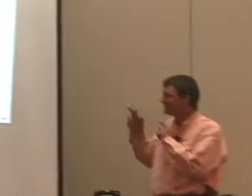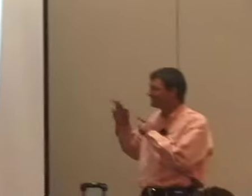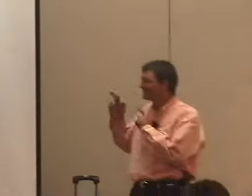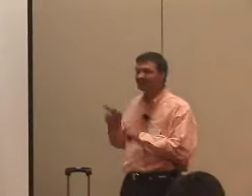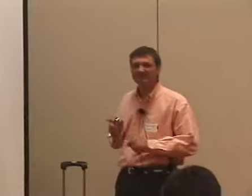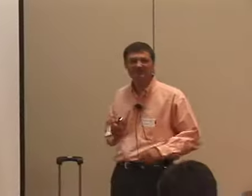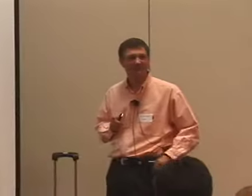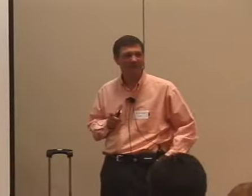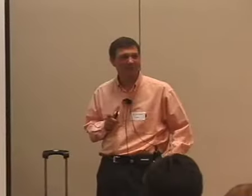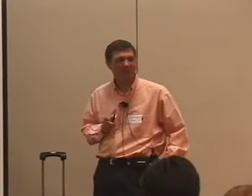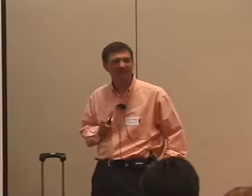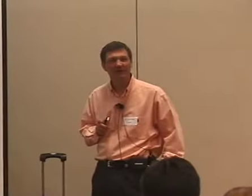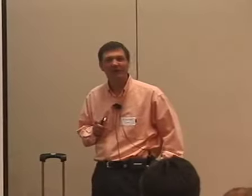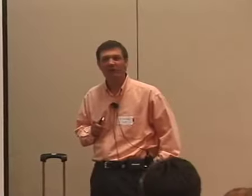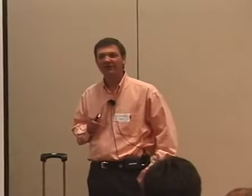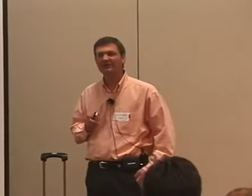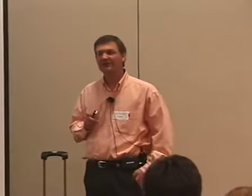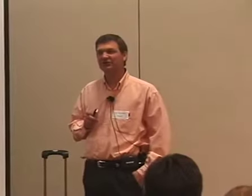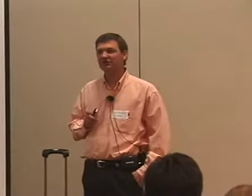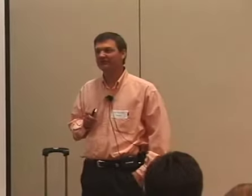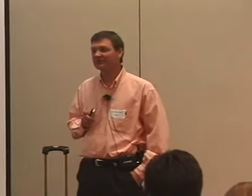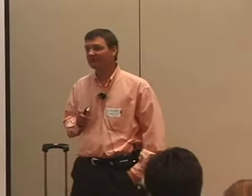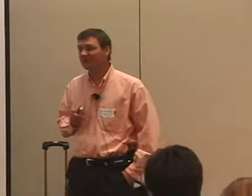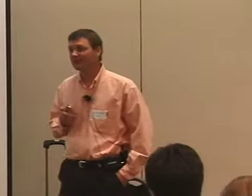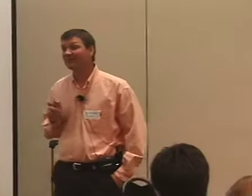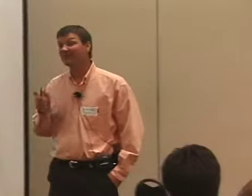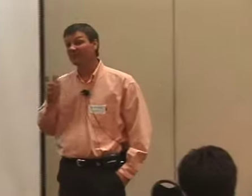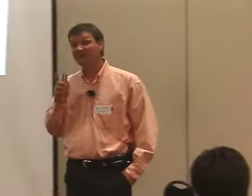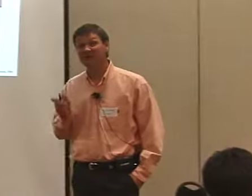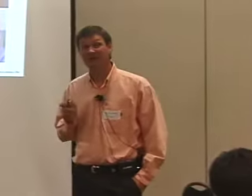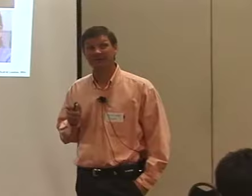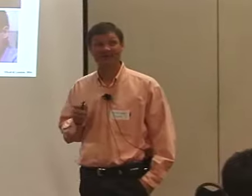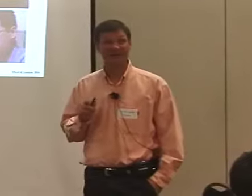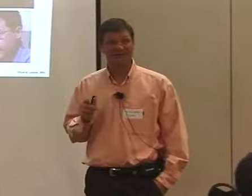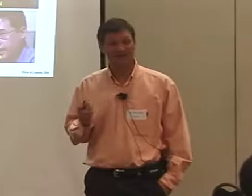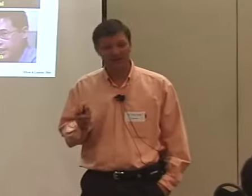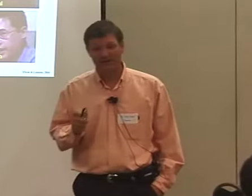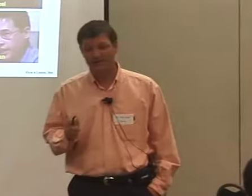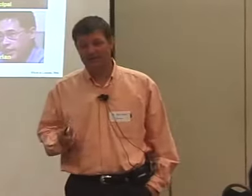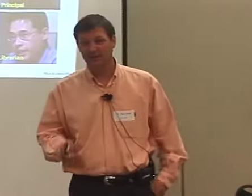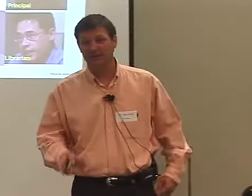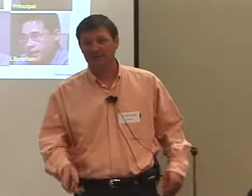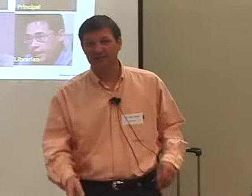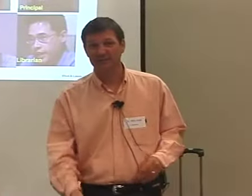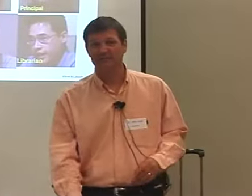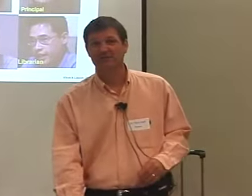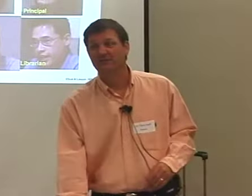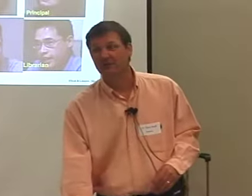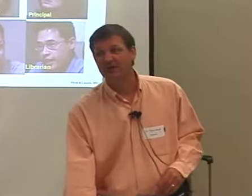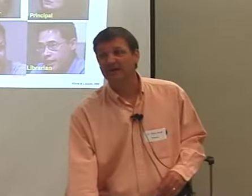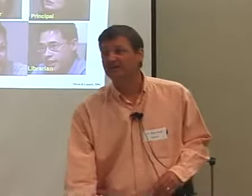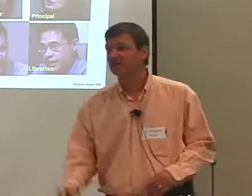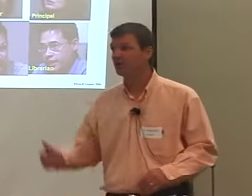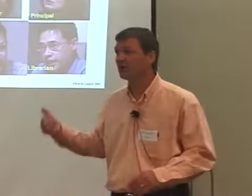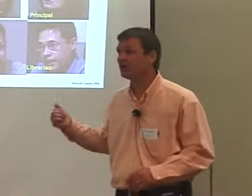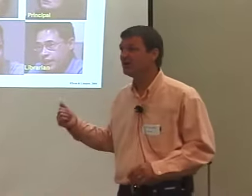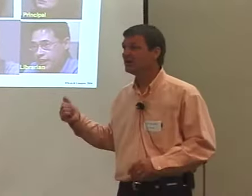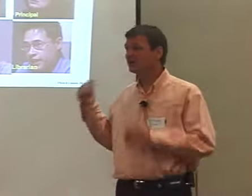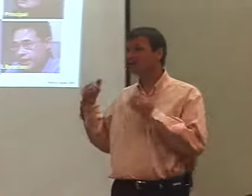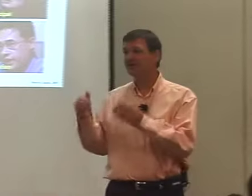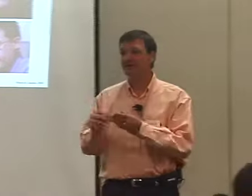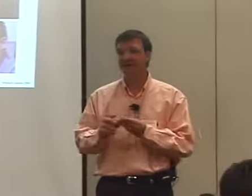this setup. Research that we've done in about the last 3 years has really led us to believe this. If you're going to make this